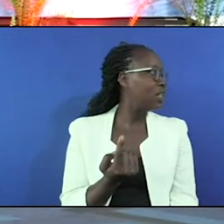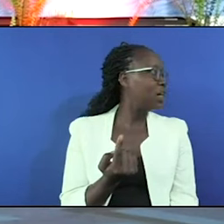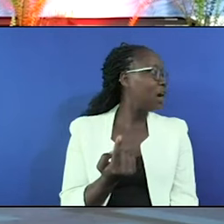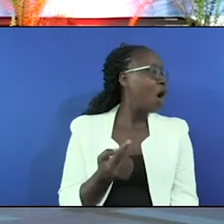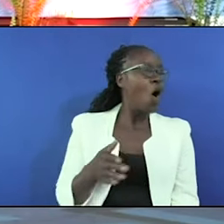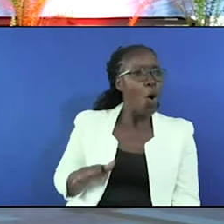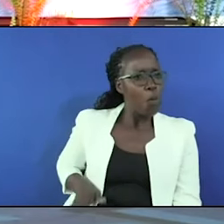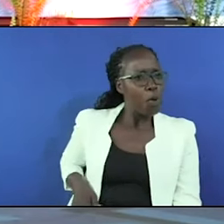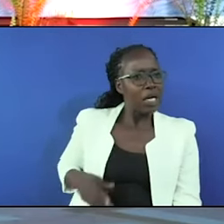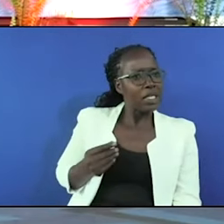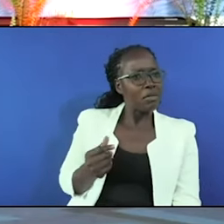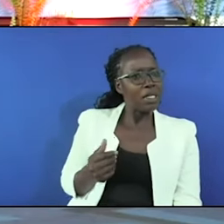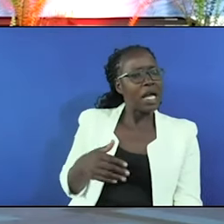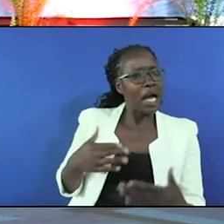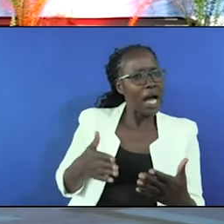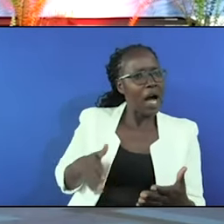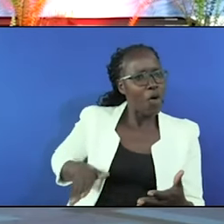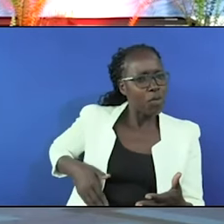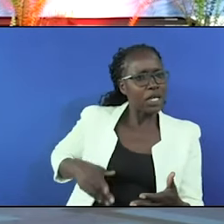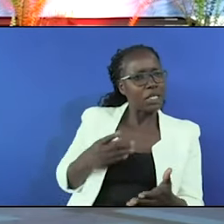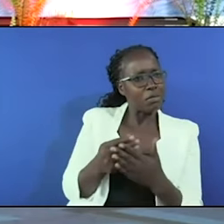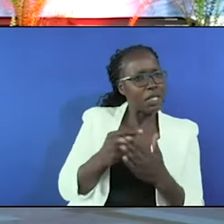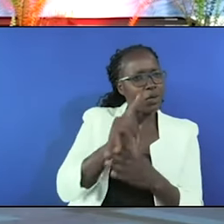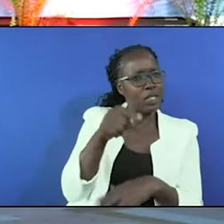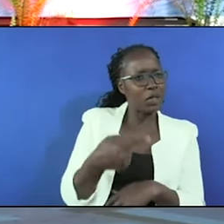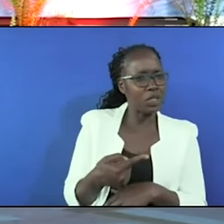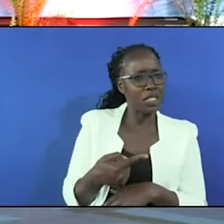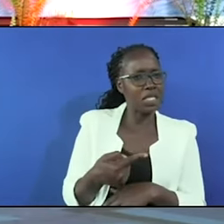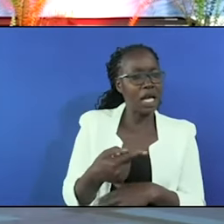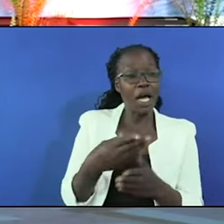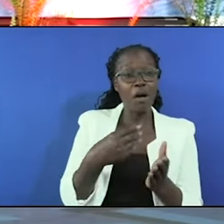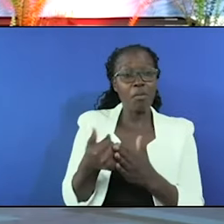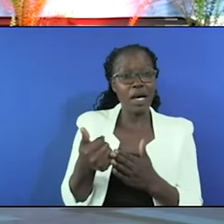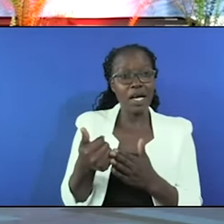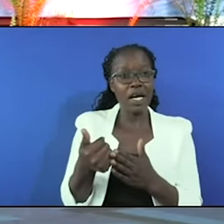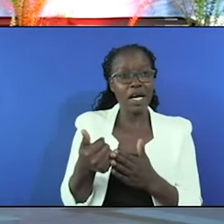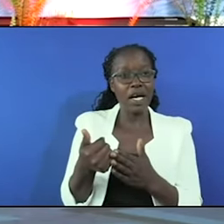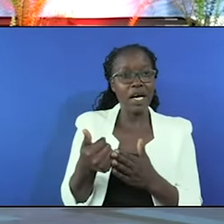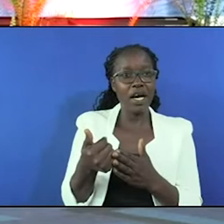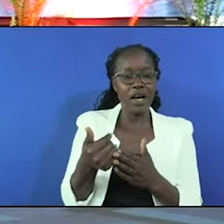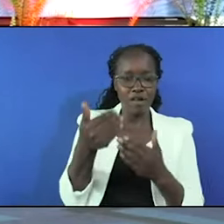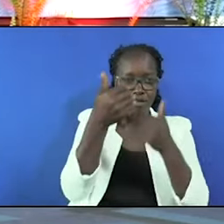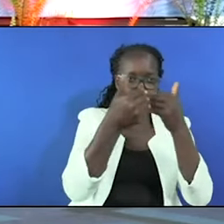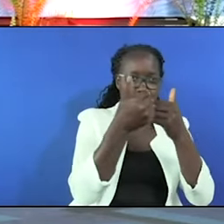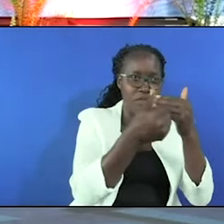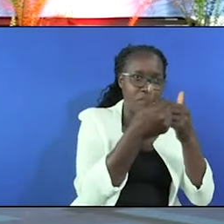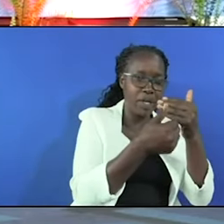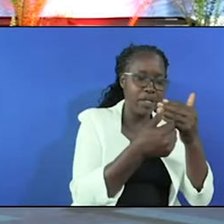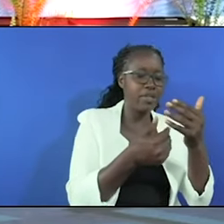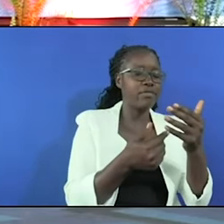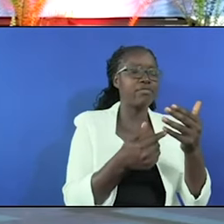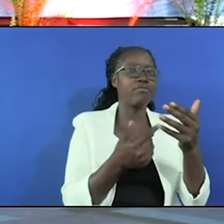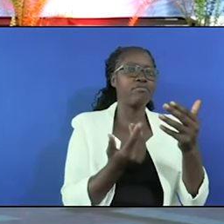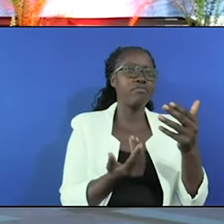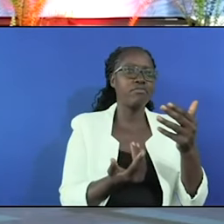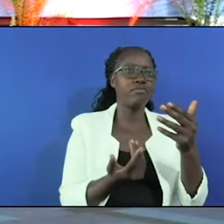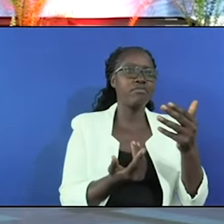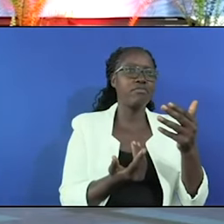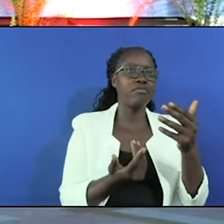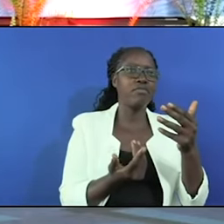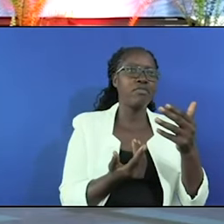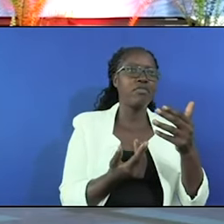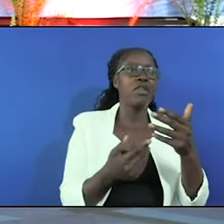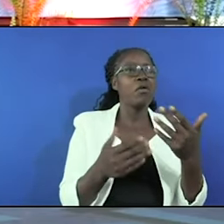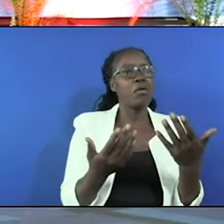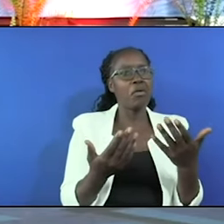Pocket money. How can pocket money of 1,000 buy you loaf, quarter loaf, or a